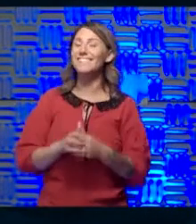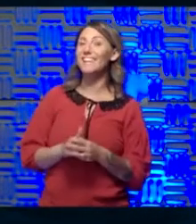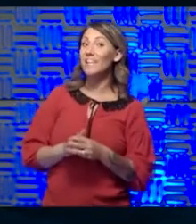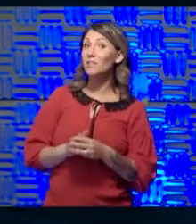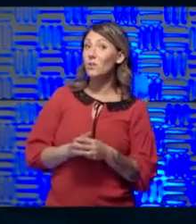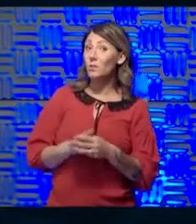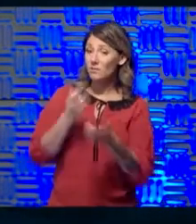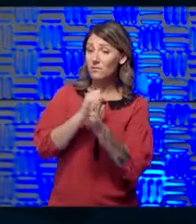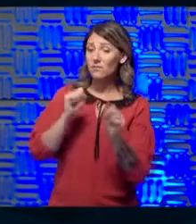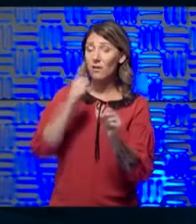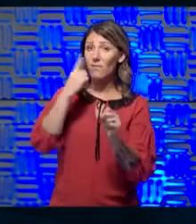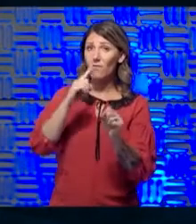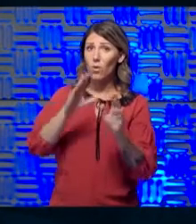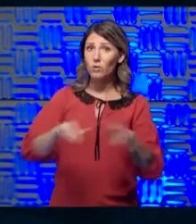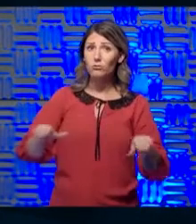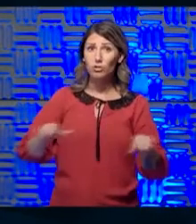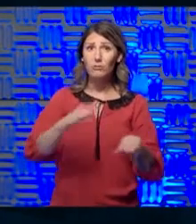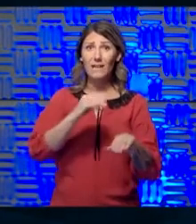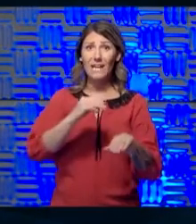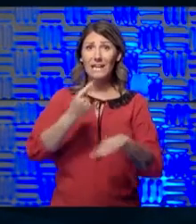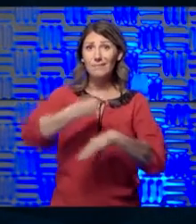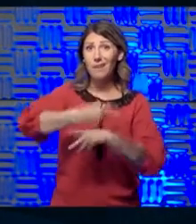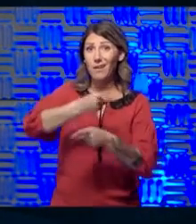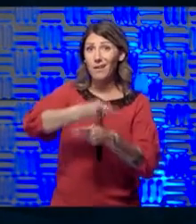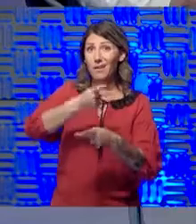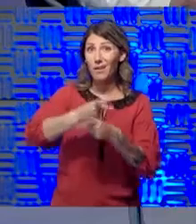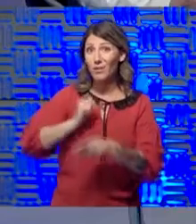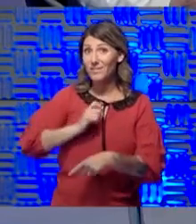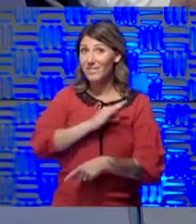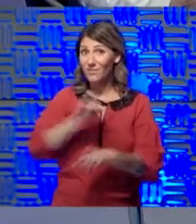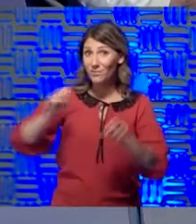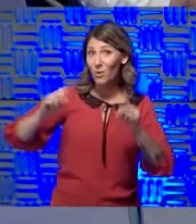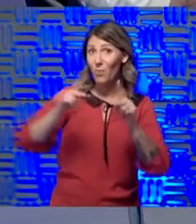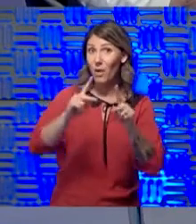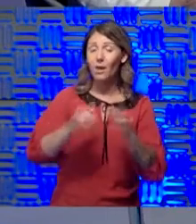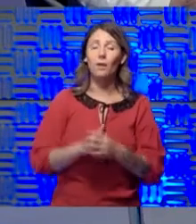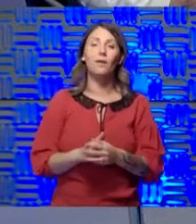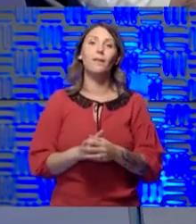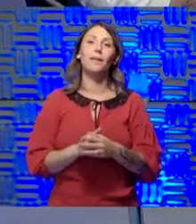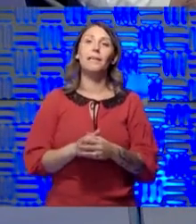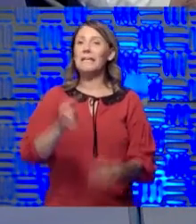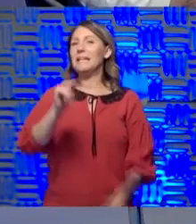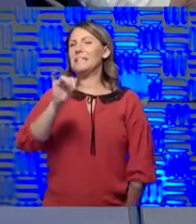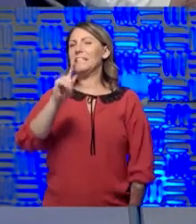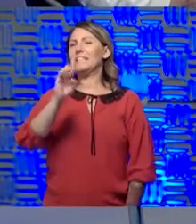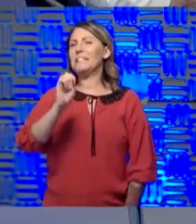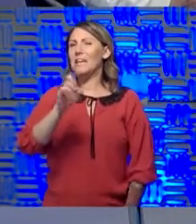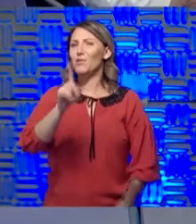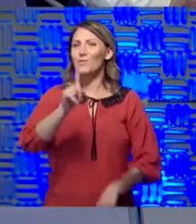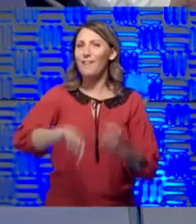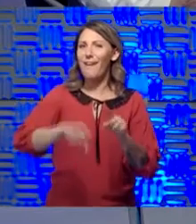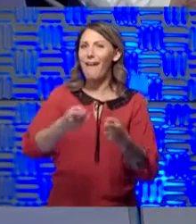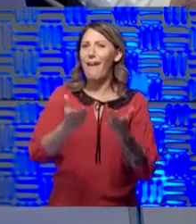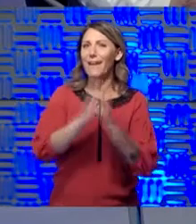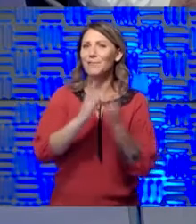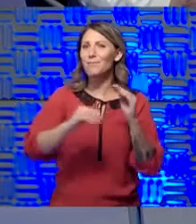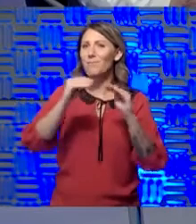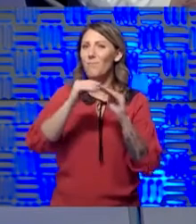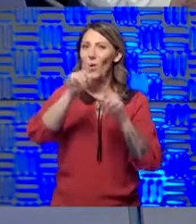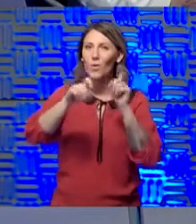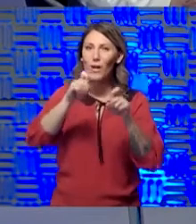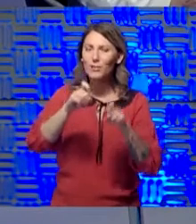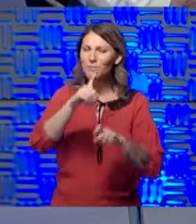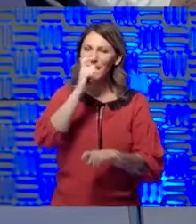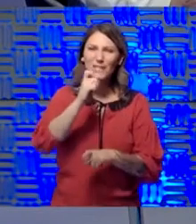for children and daycare staff to return to the daycare setting? Okay, Nate, we're not going to let you ask any more questions because some of these are just too